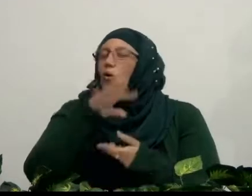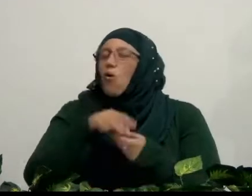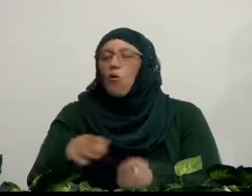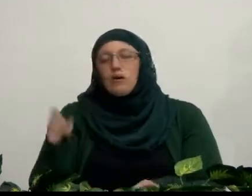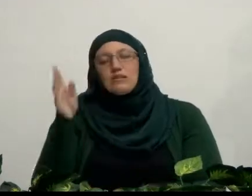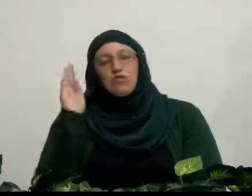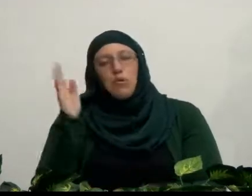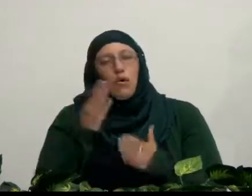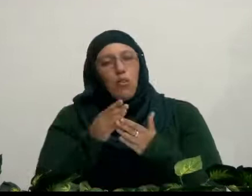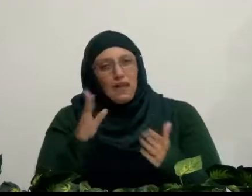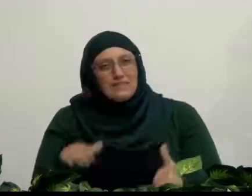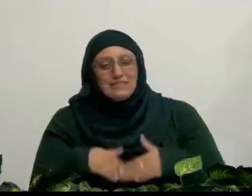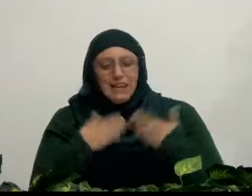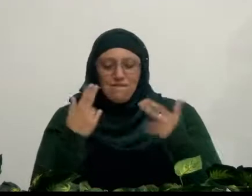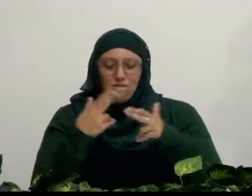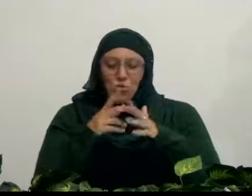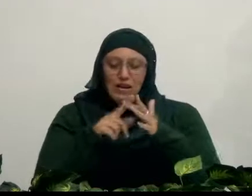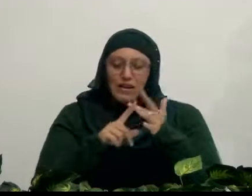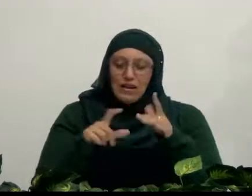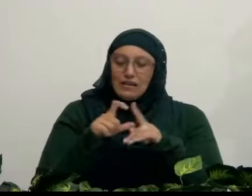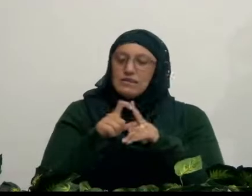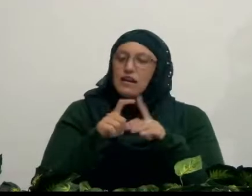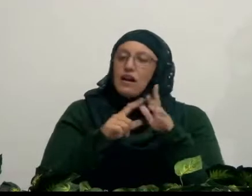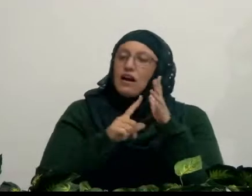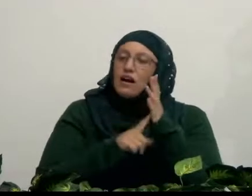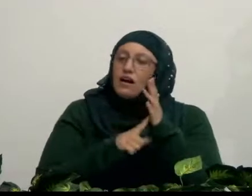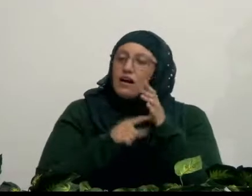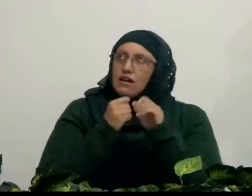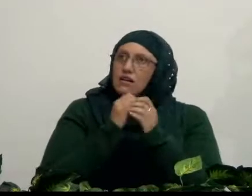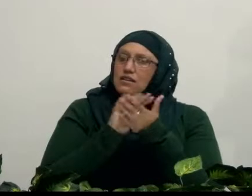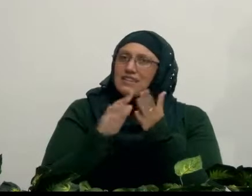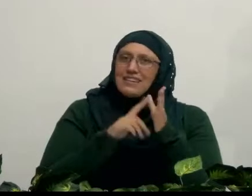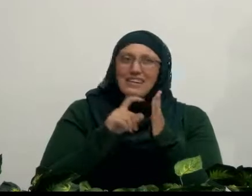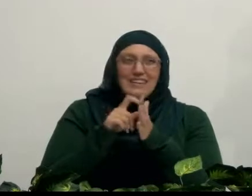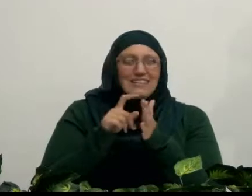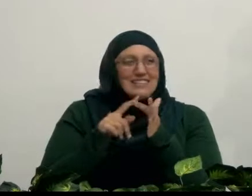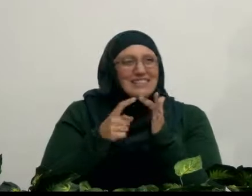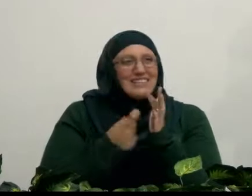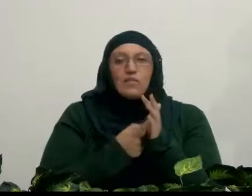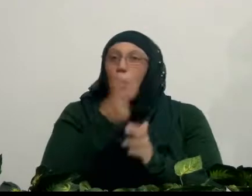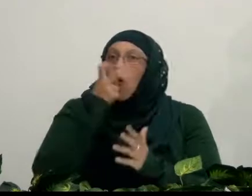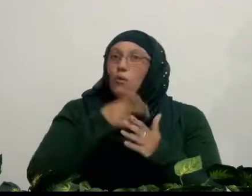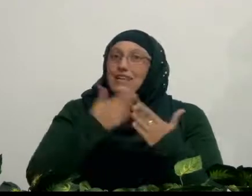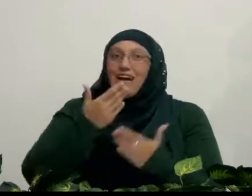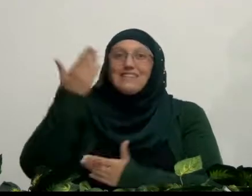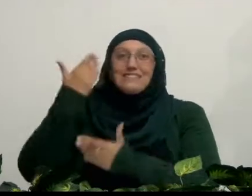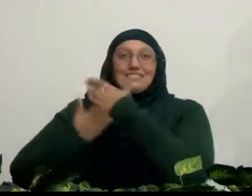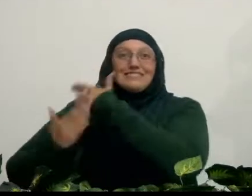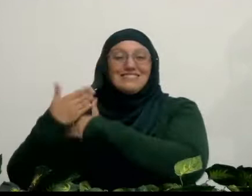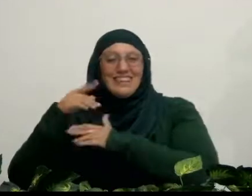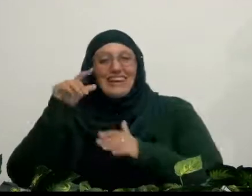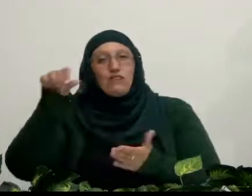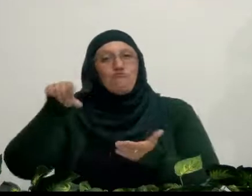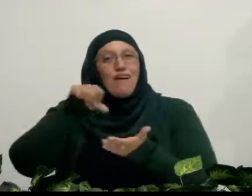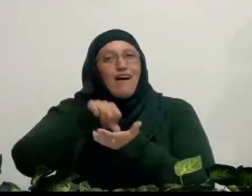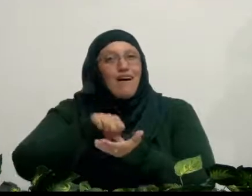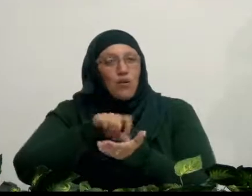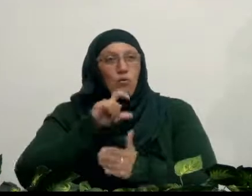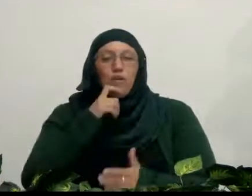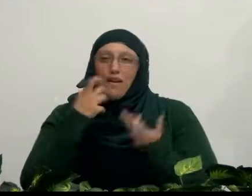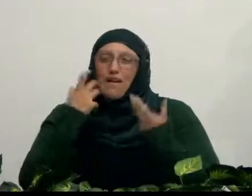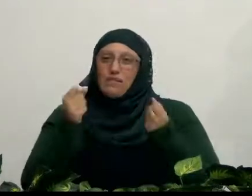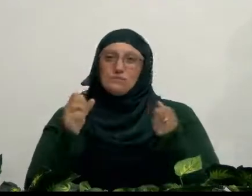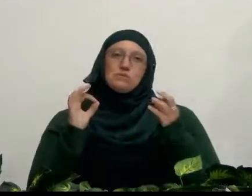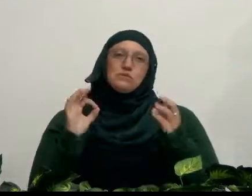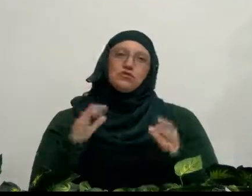on the occasion of Eid al-Ghadir. In the old days when I was a kid, it was a custom in Iran, at least, that it was